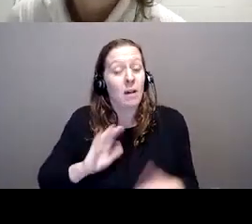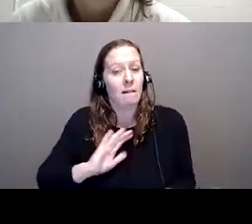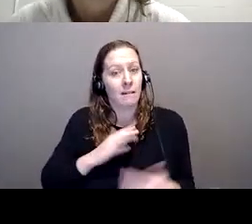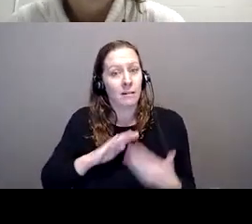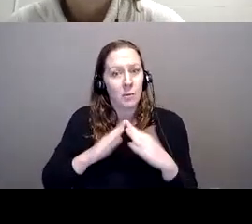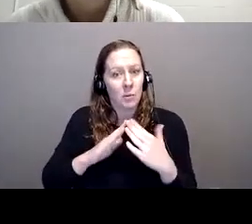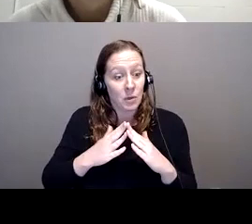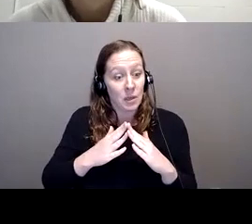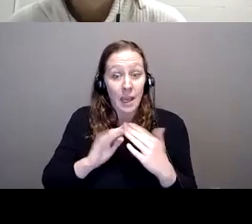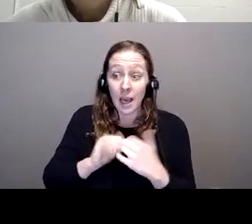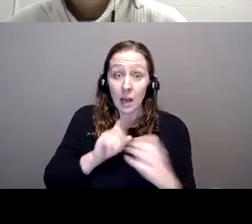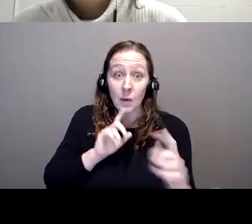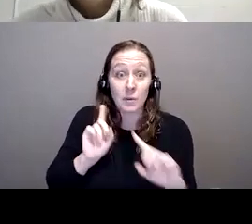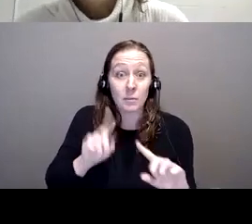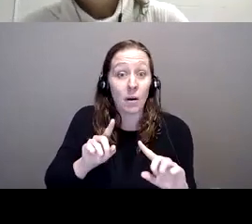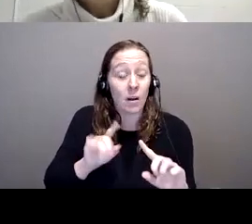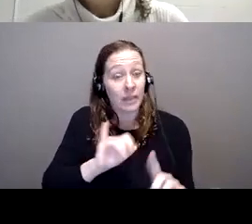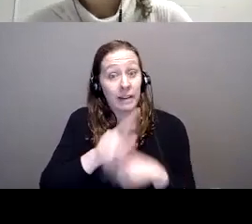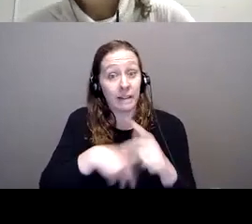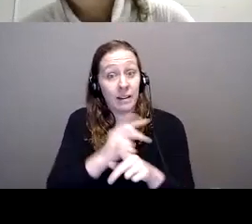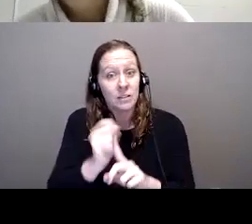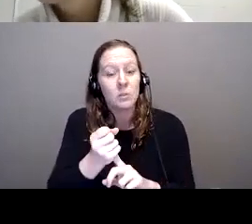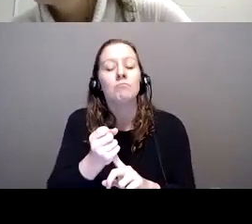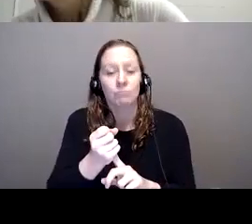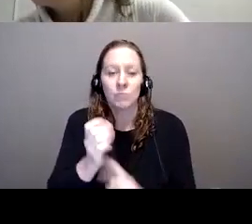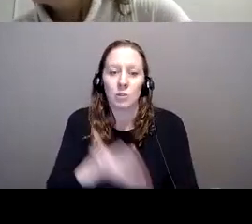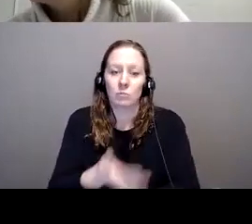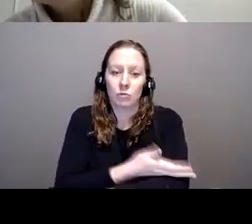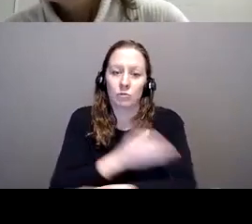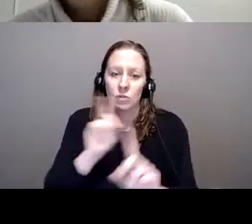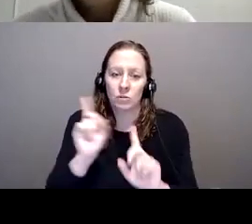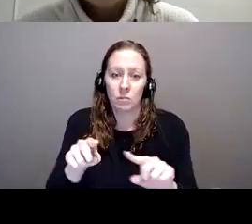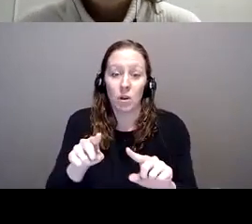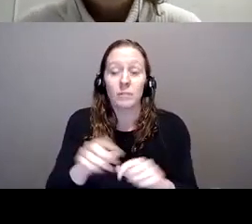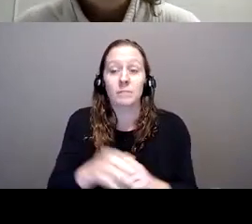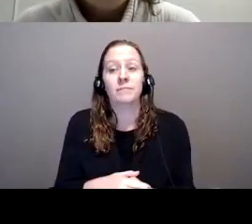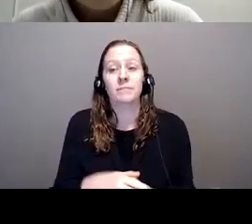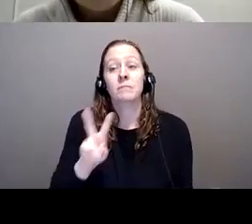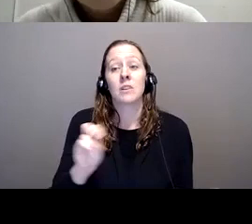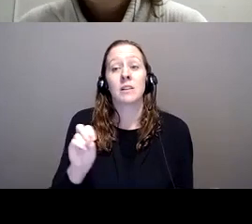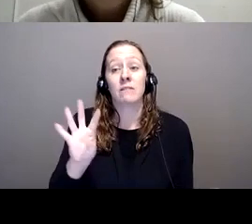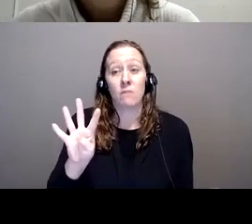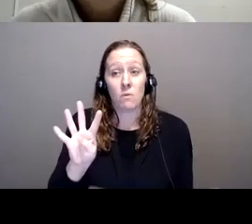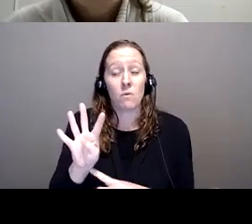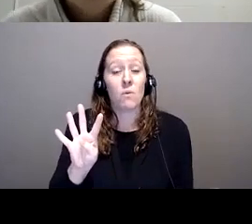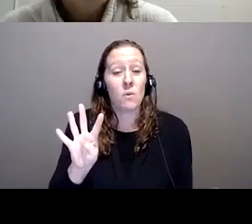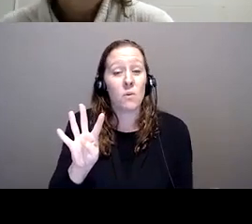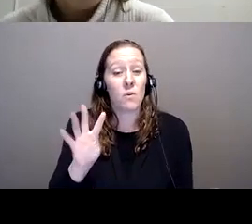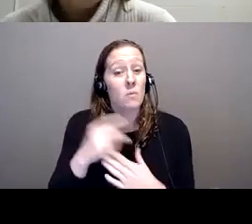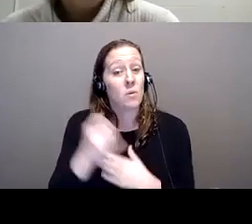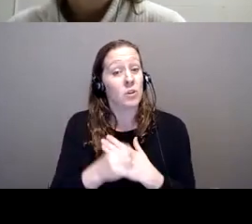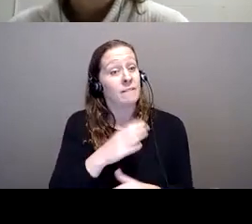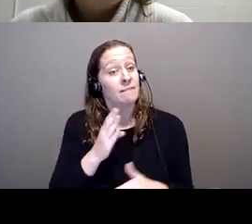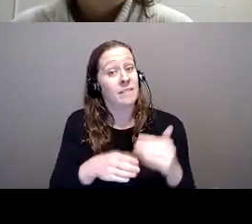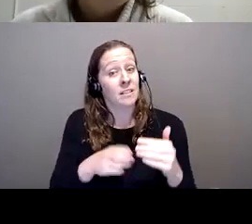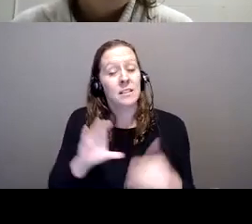to elder abuse situations. So when that pilot project ended in 2004, CJI continued to